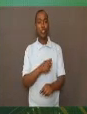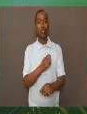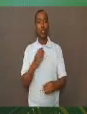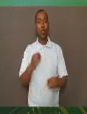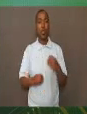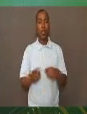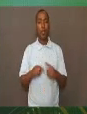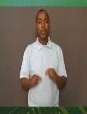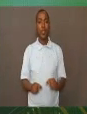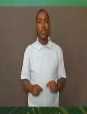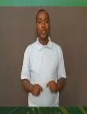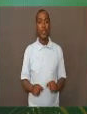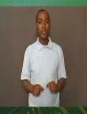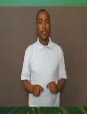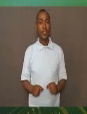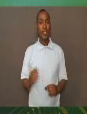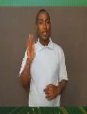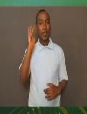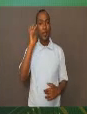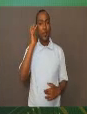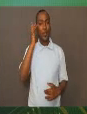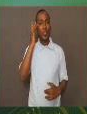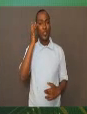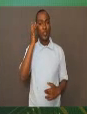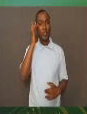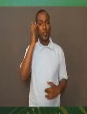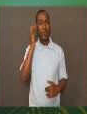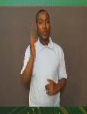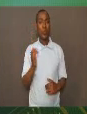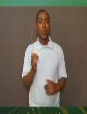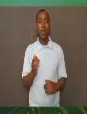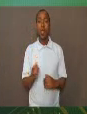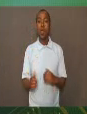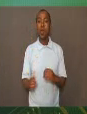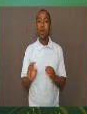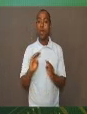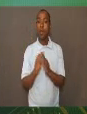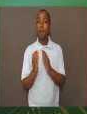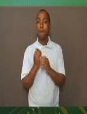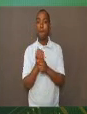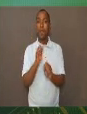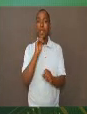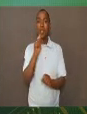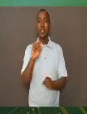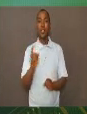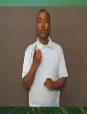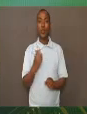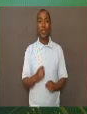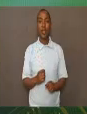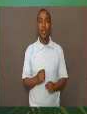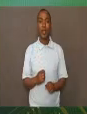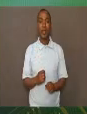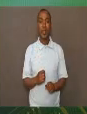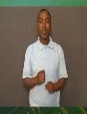organs, and the disease could be incurable. You may not see the signs